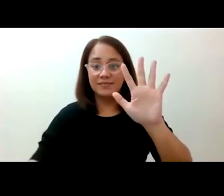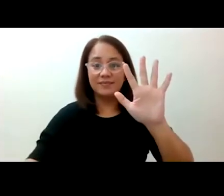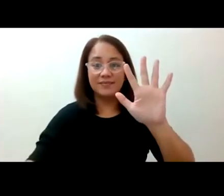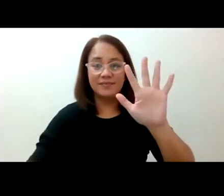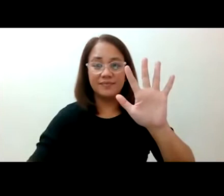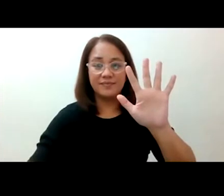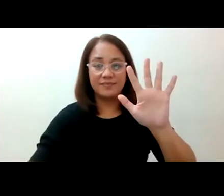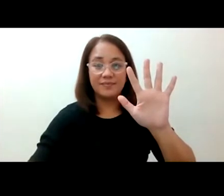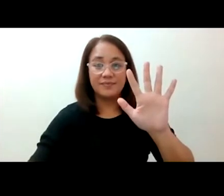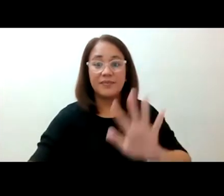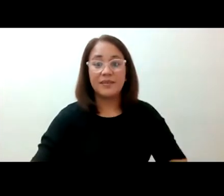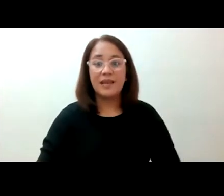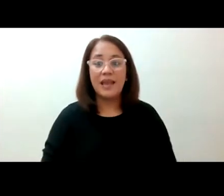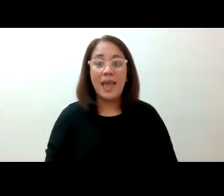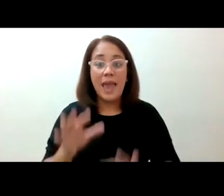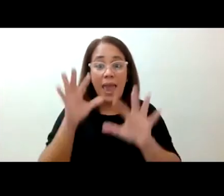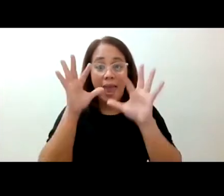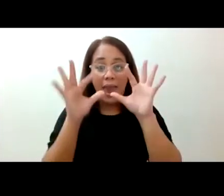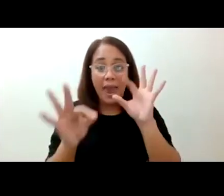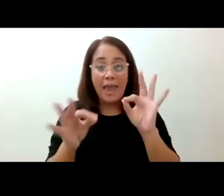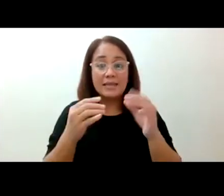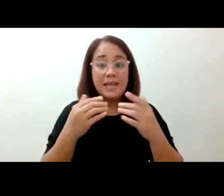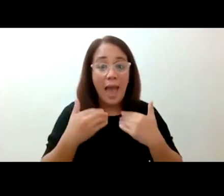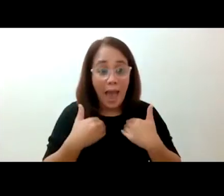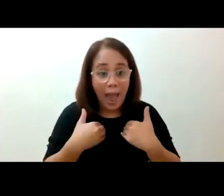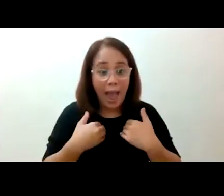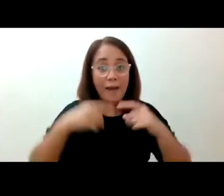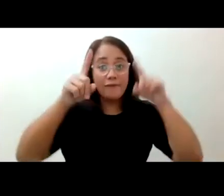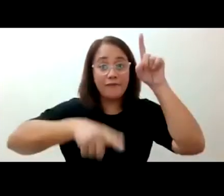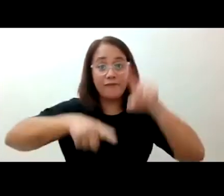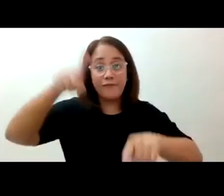If there is variation in vocabulary,